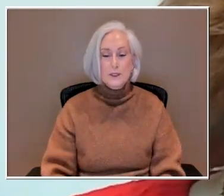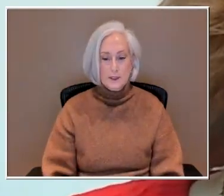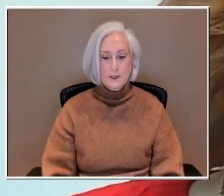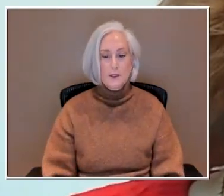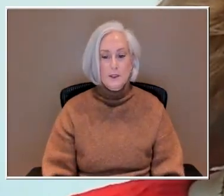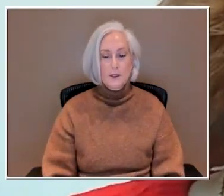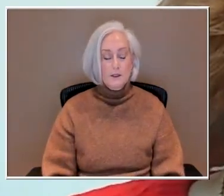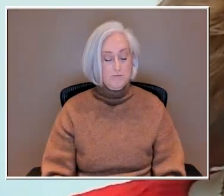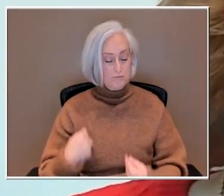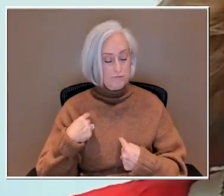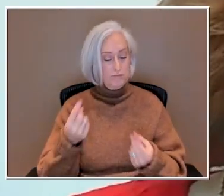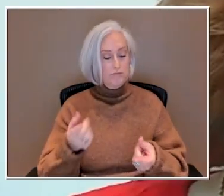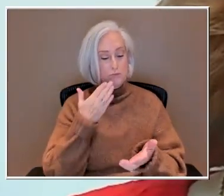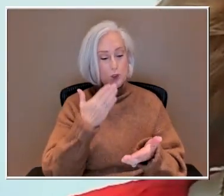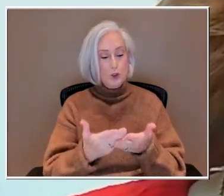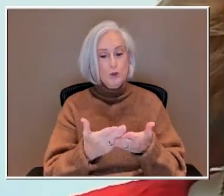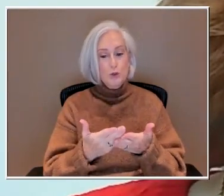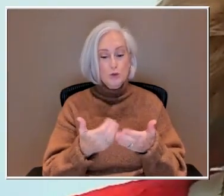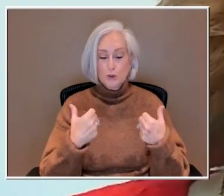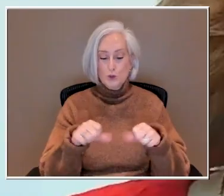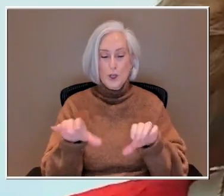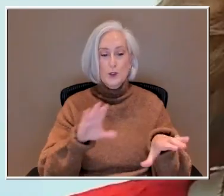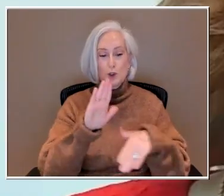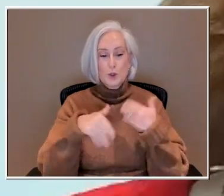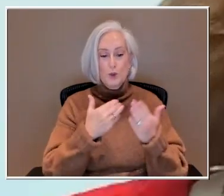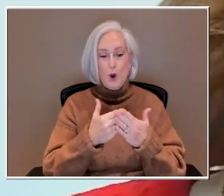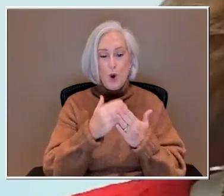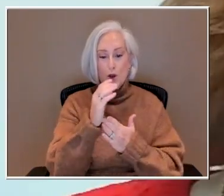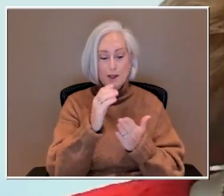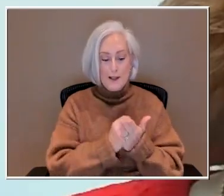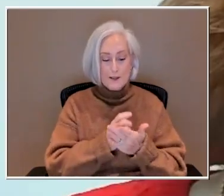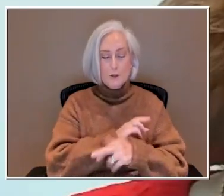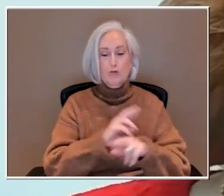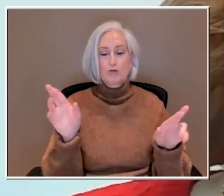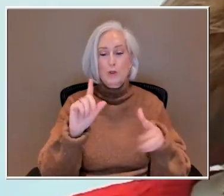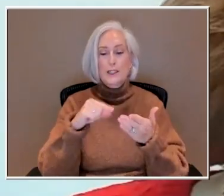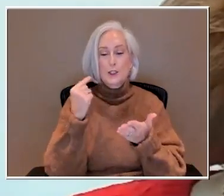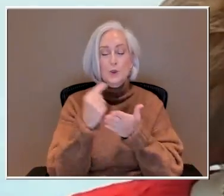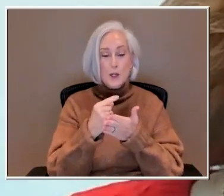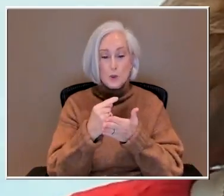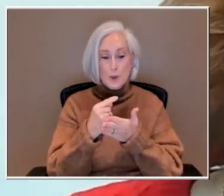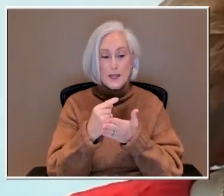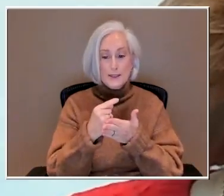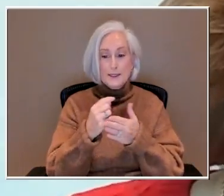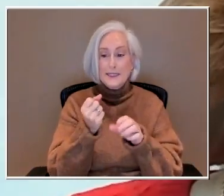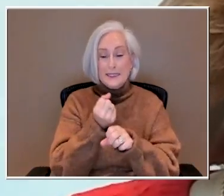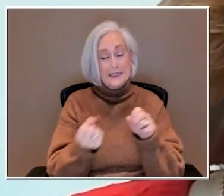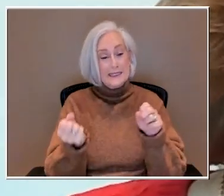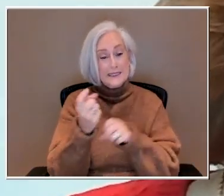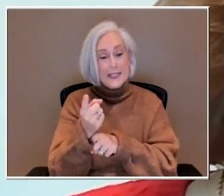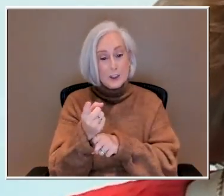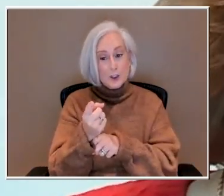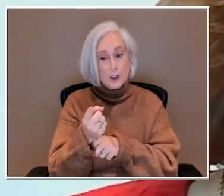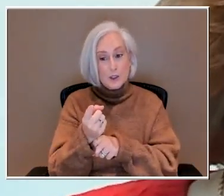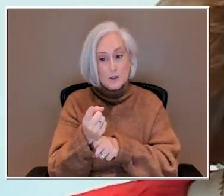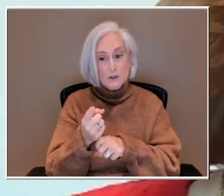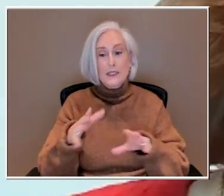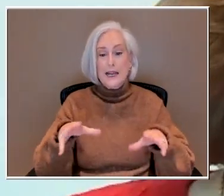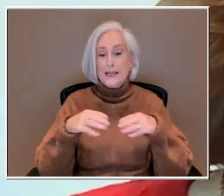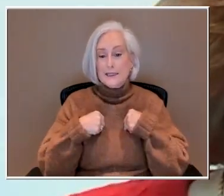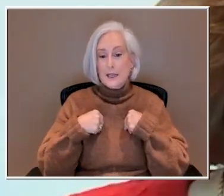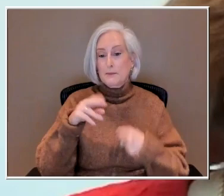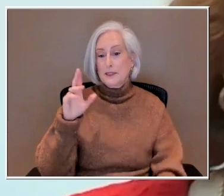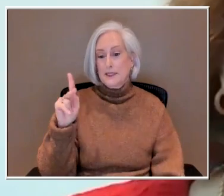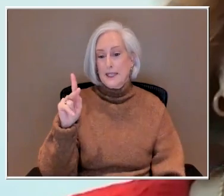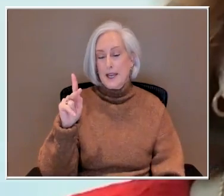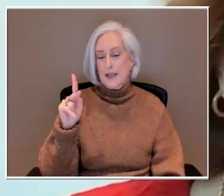far. Just trying to get all of my classes done and ready to graduate. Next year I've been accepted to K-State's